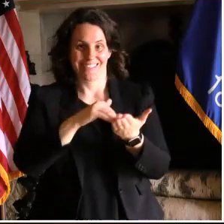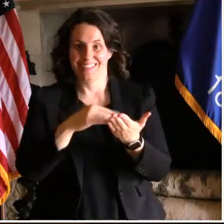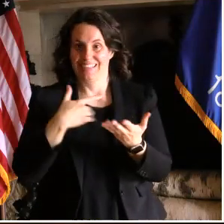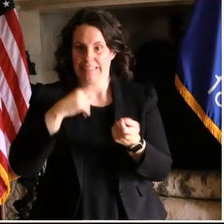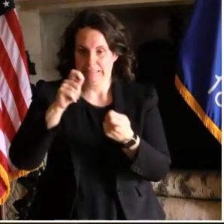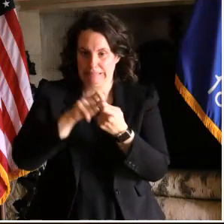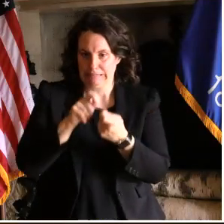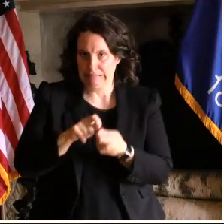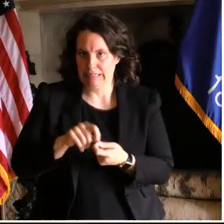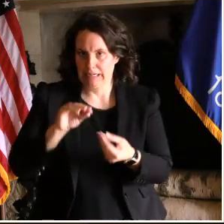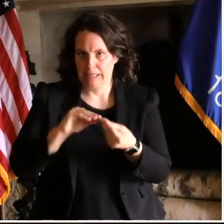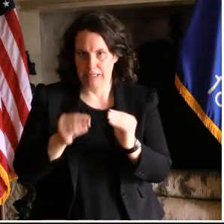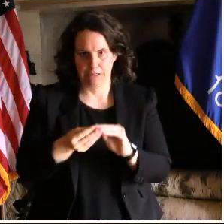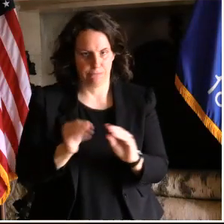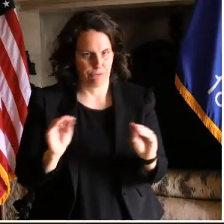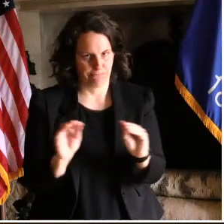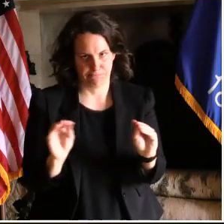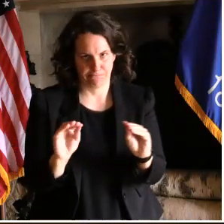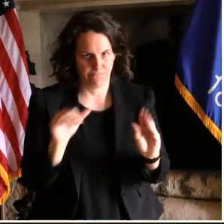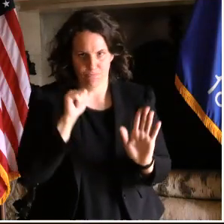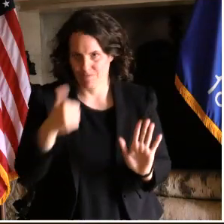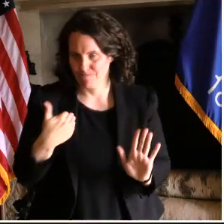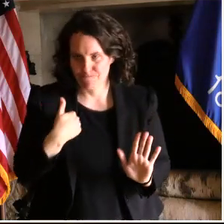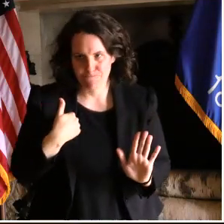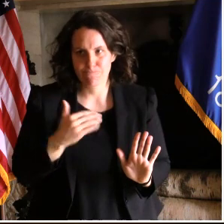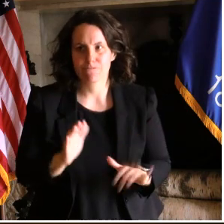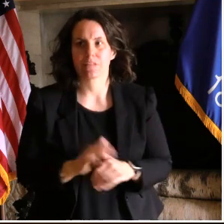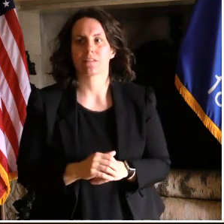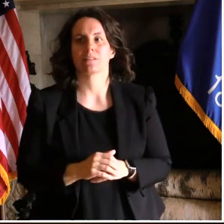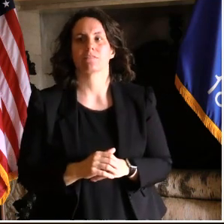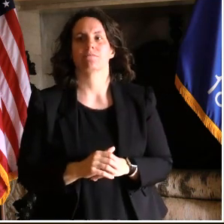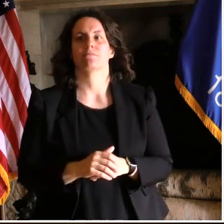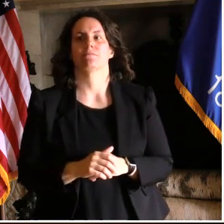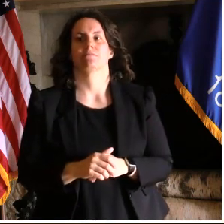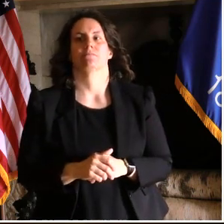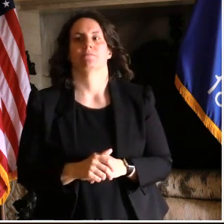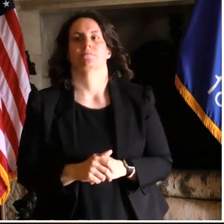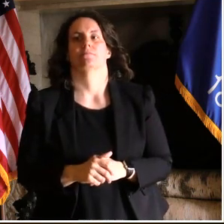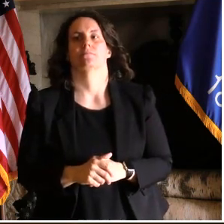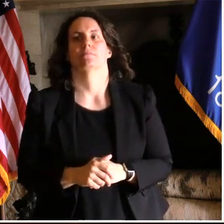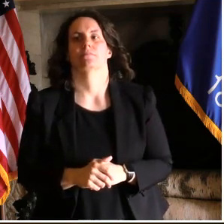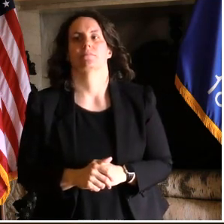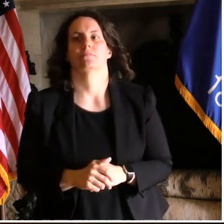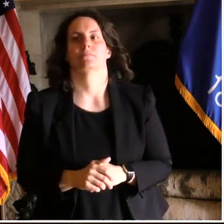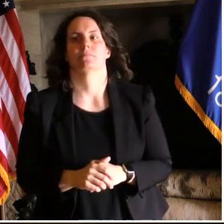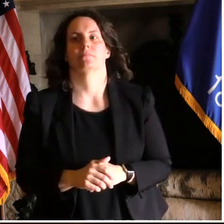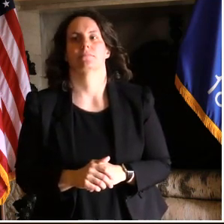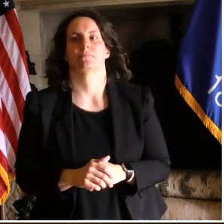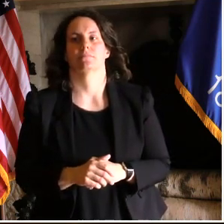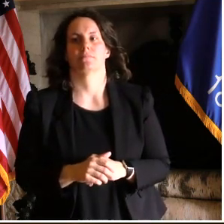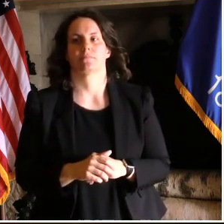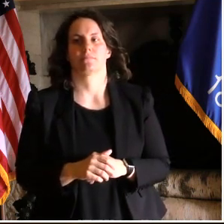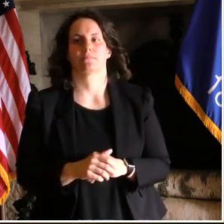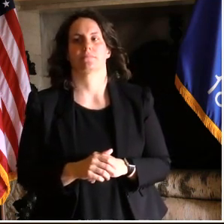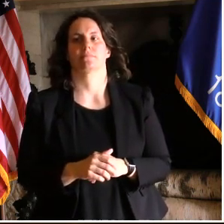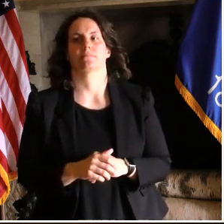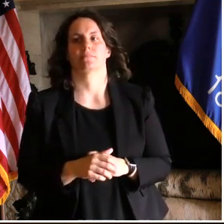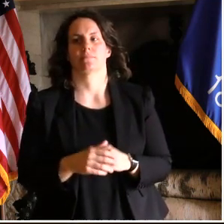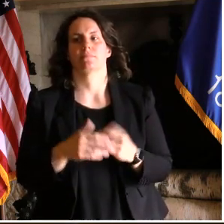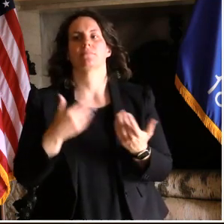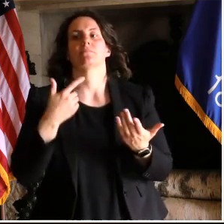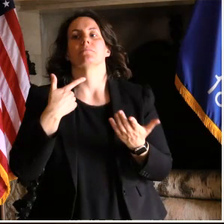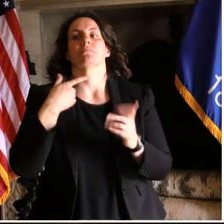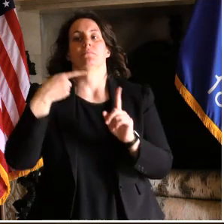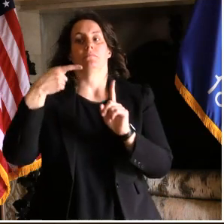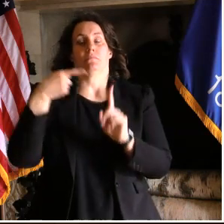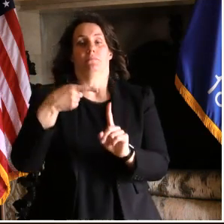our at the time of diagnosis, the number of individuals who have been hospitalized in our state and nationally